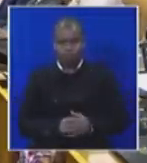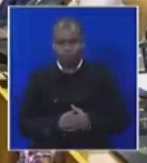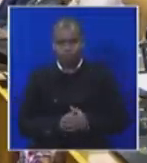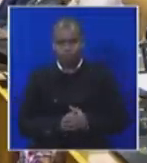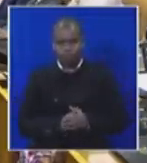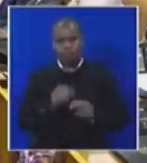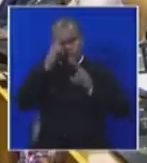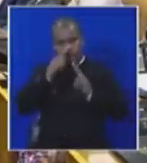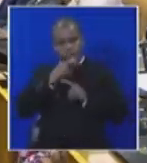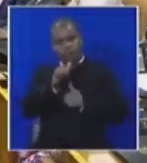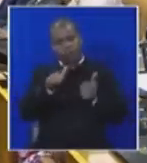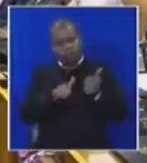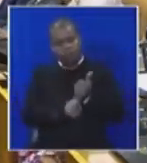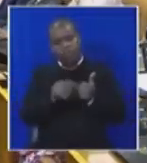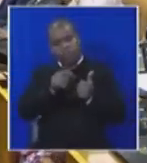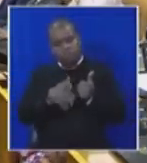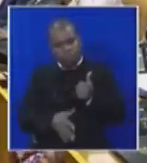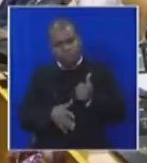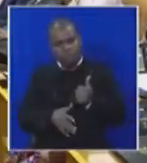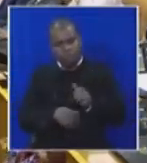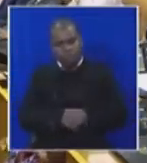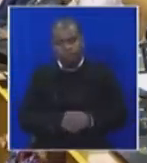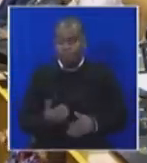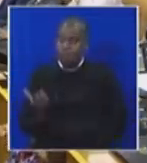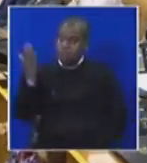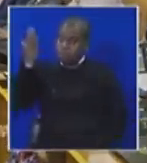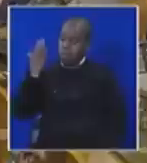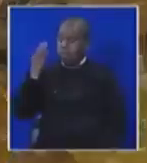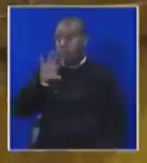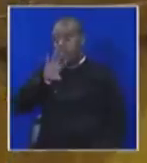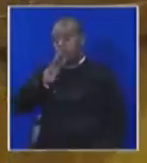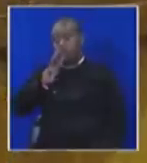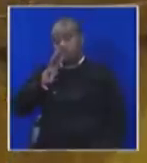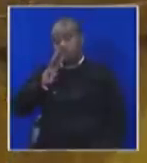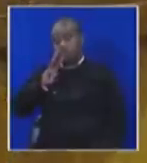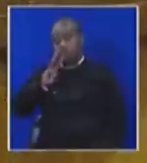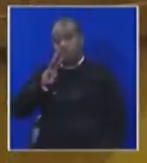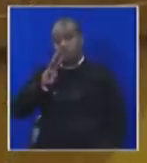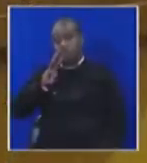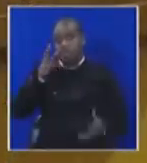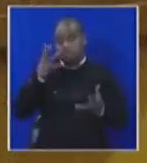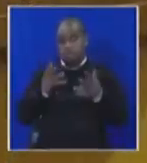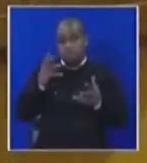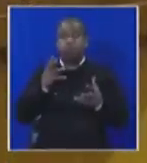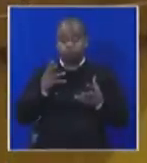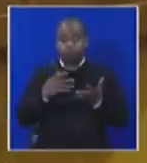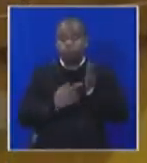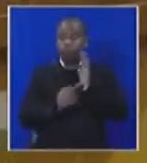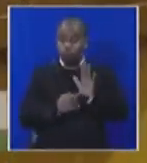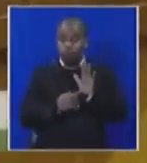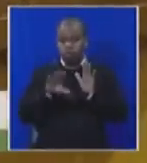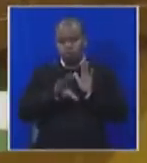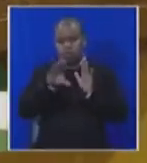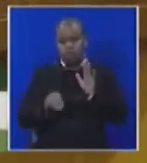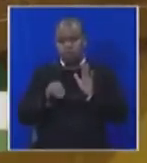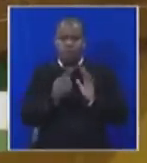Honourable Deputy Speaker, what happened last Thursday might have created a misguided perception that the extent of the state capture is driven by